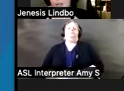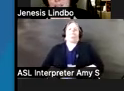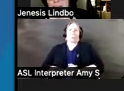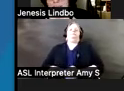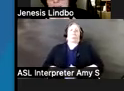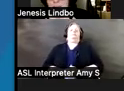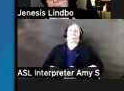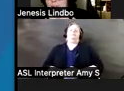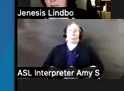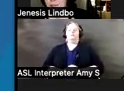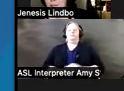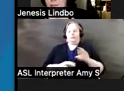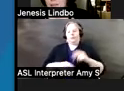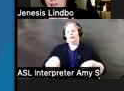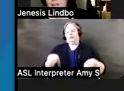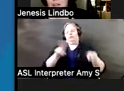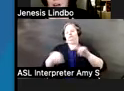When looking at games,